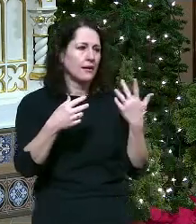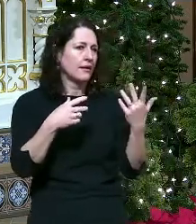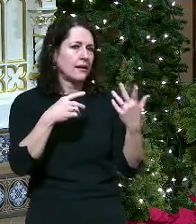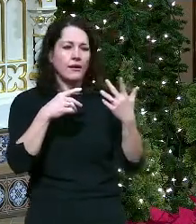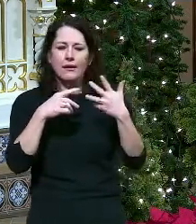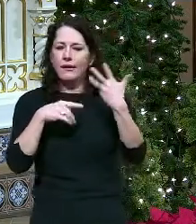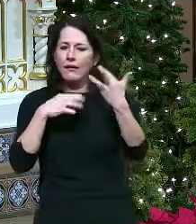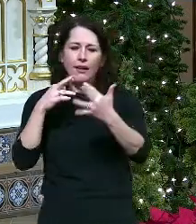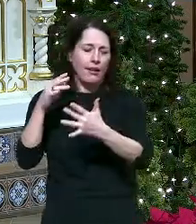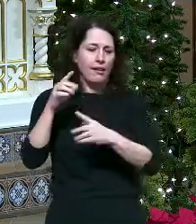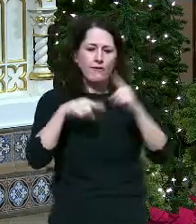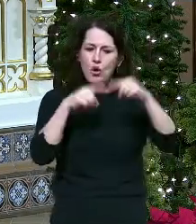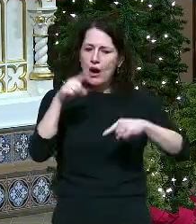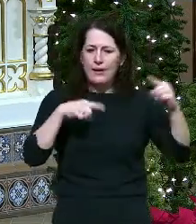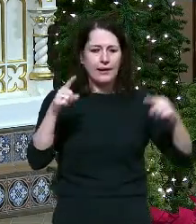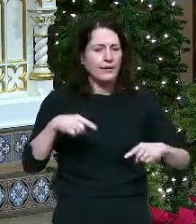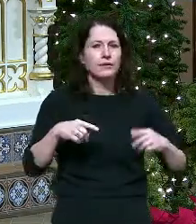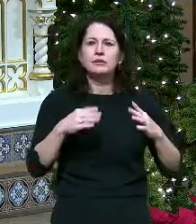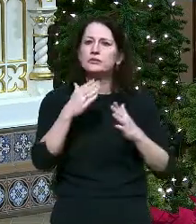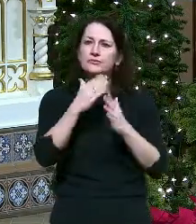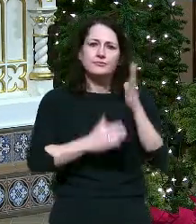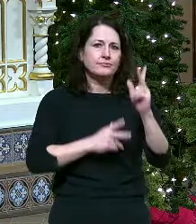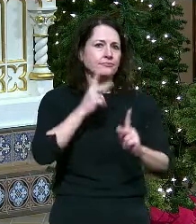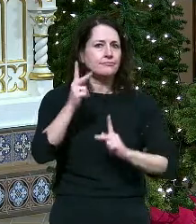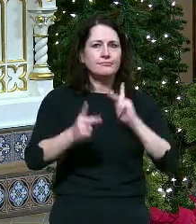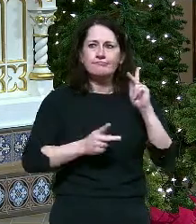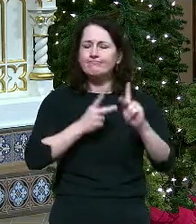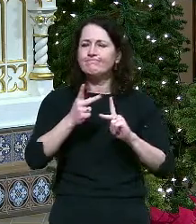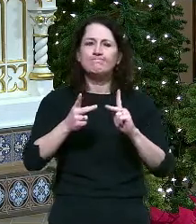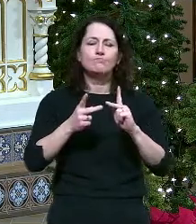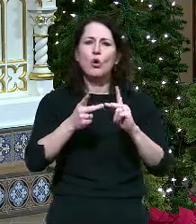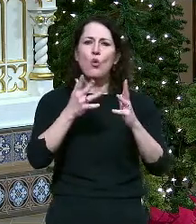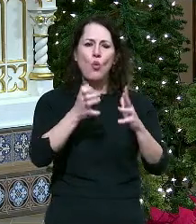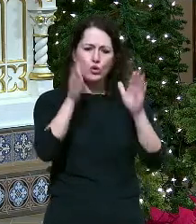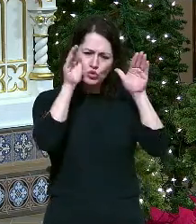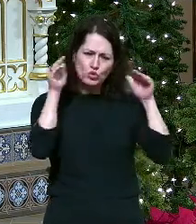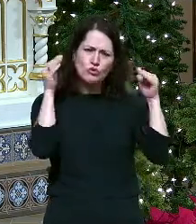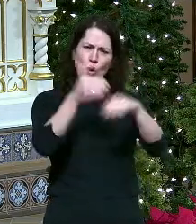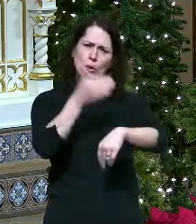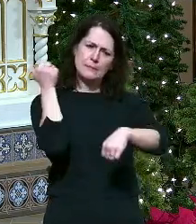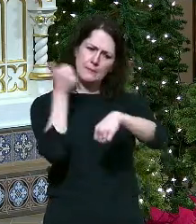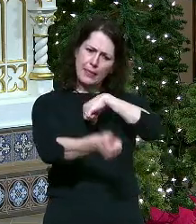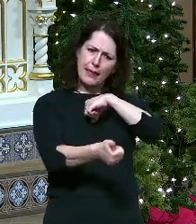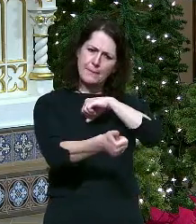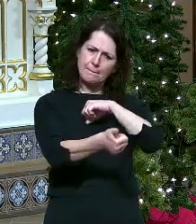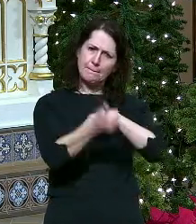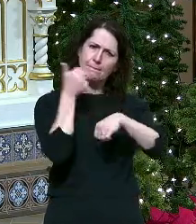outlets, etc., who are all about putting the blame.